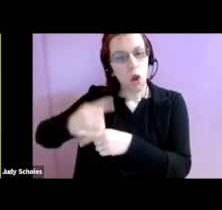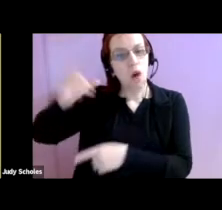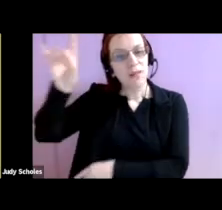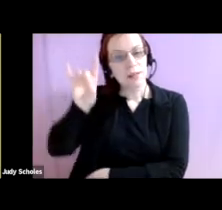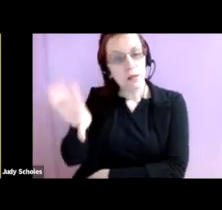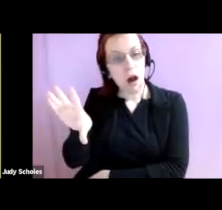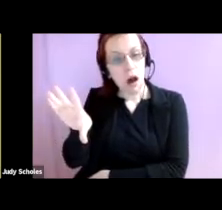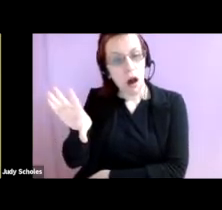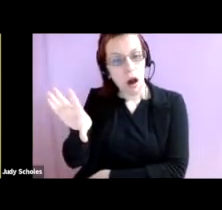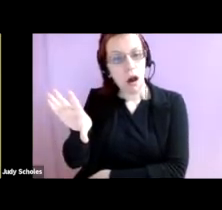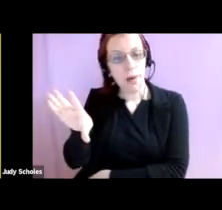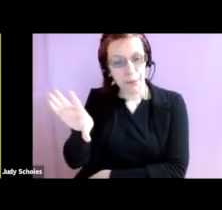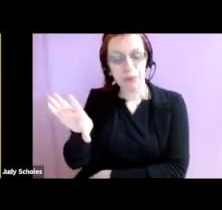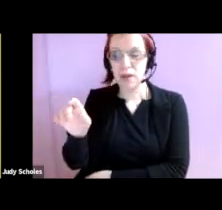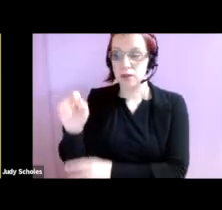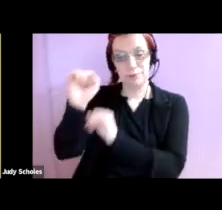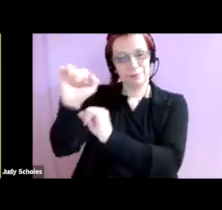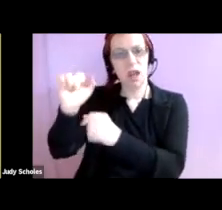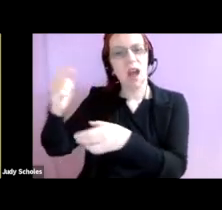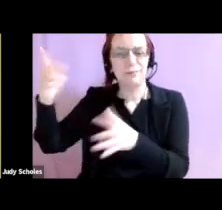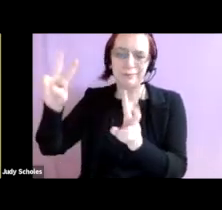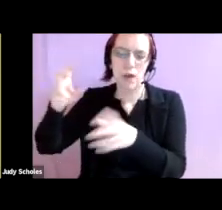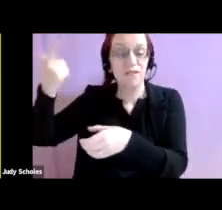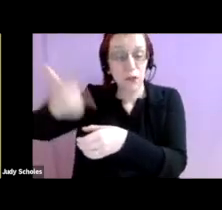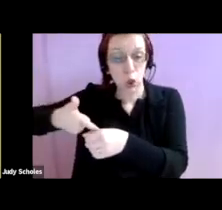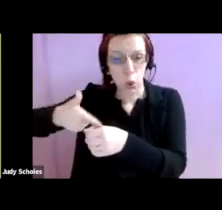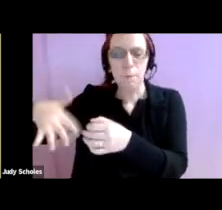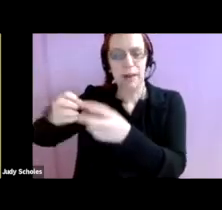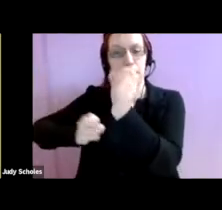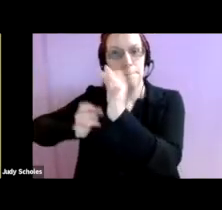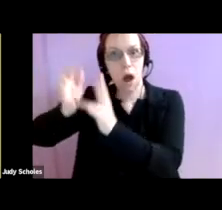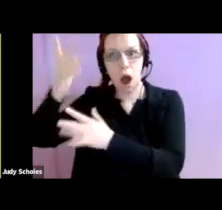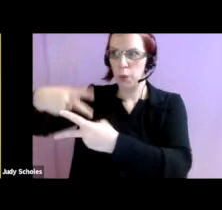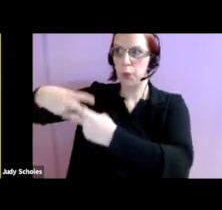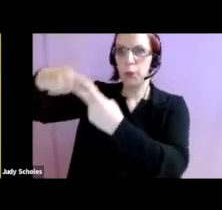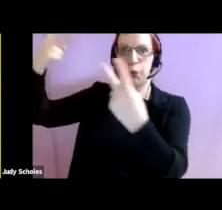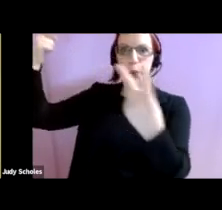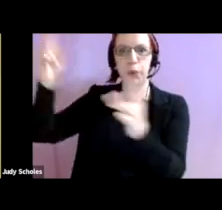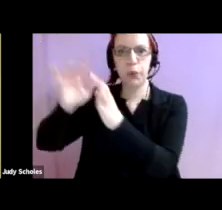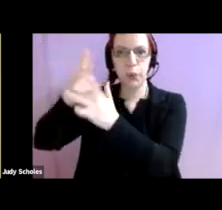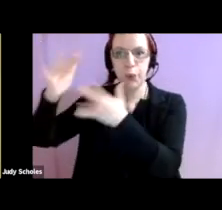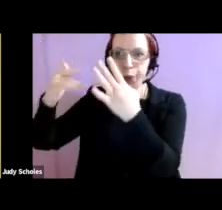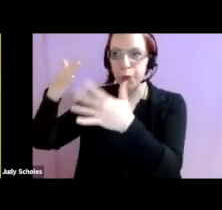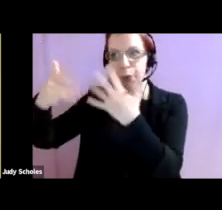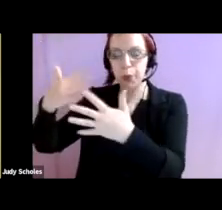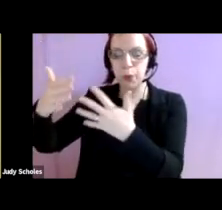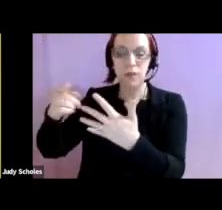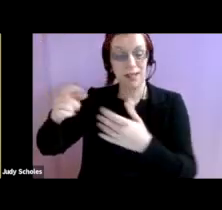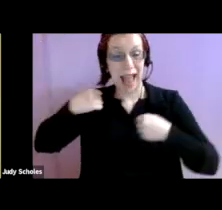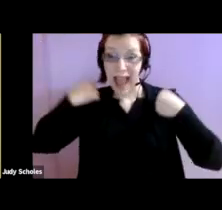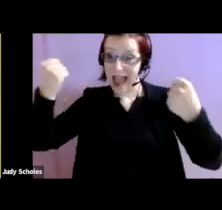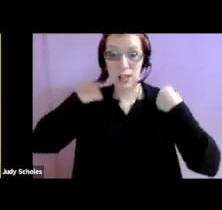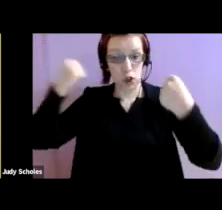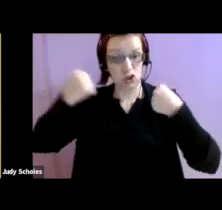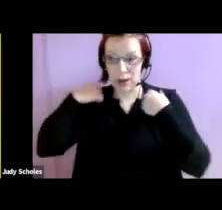have used all their fuel, they've burned their fuel, they're not producing energy that can hold them up any